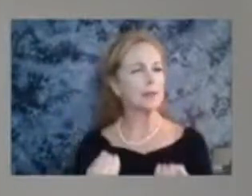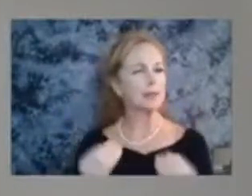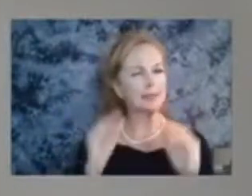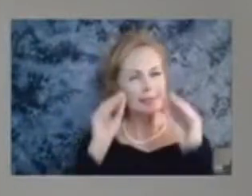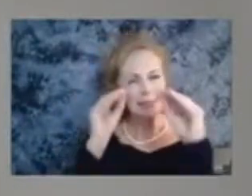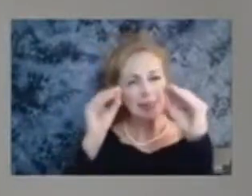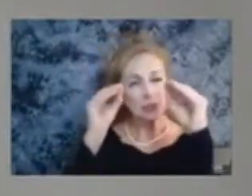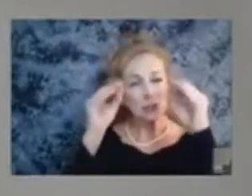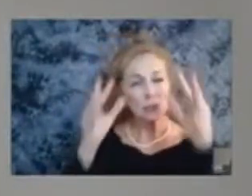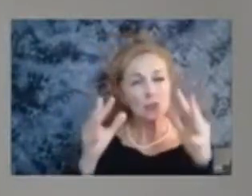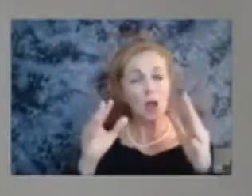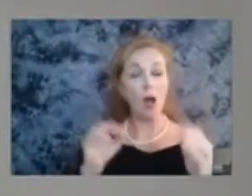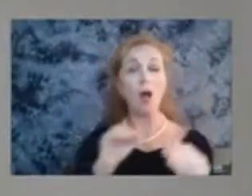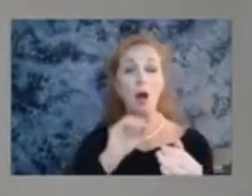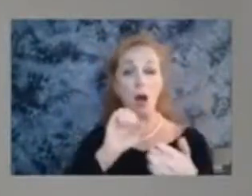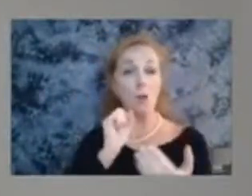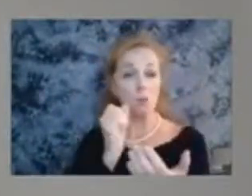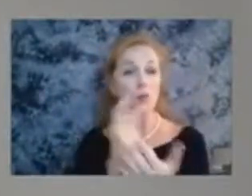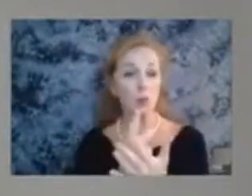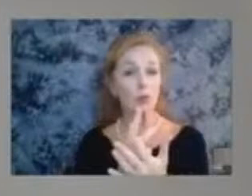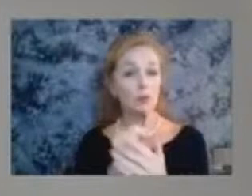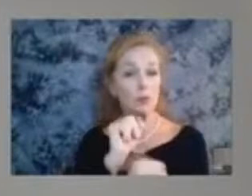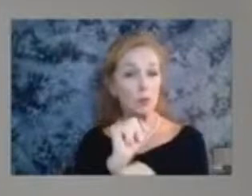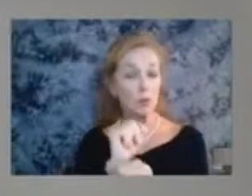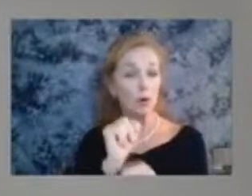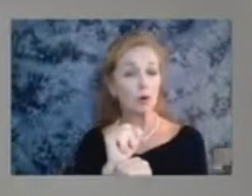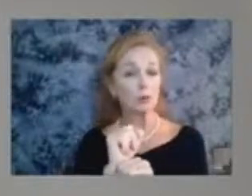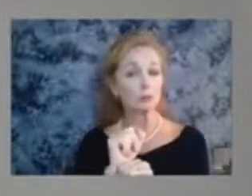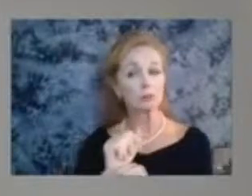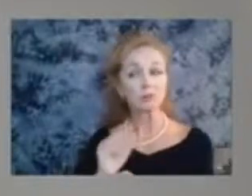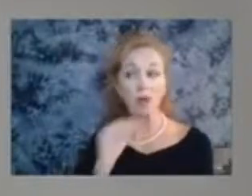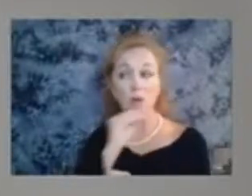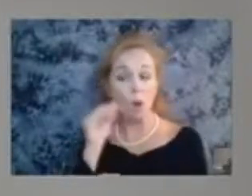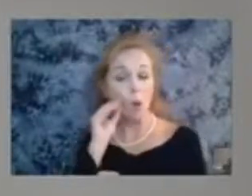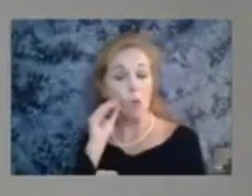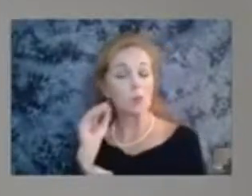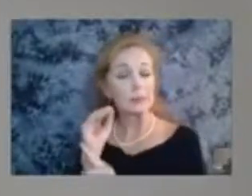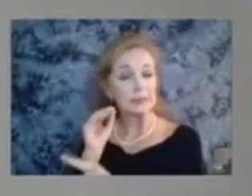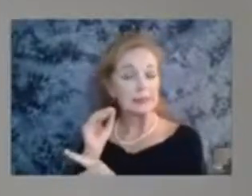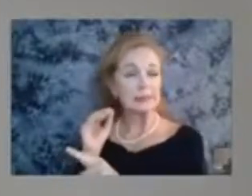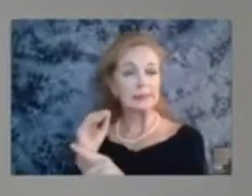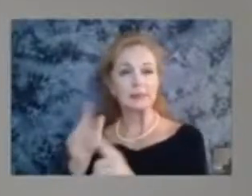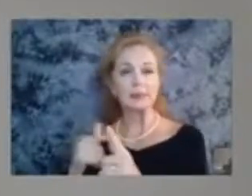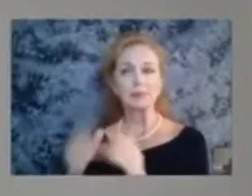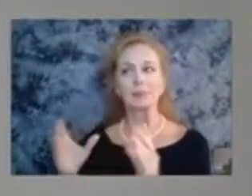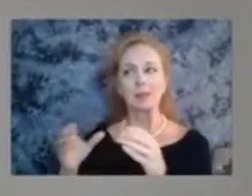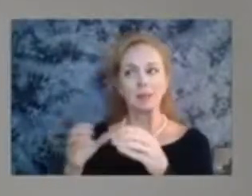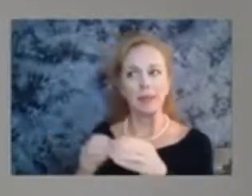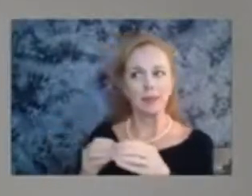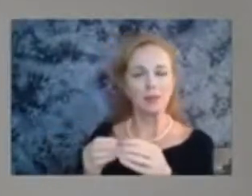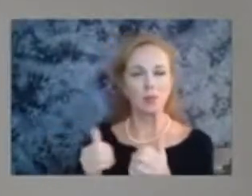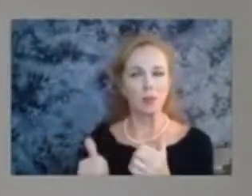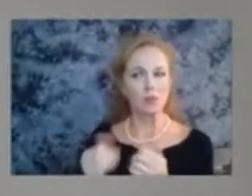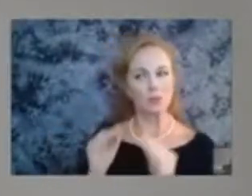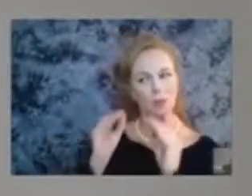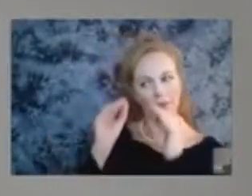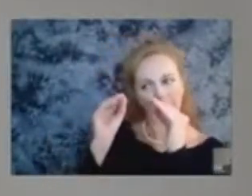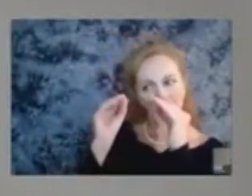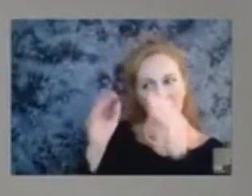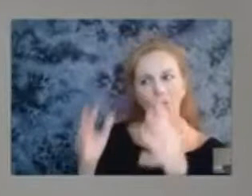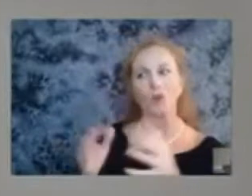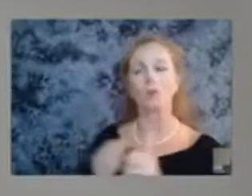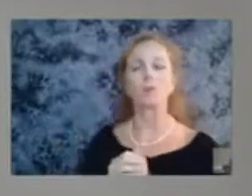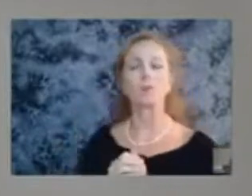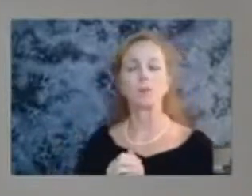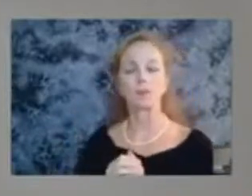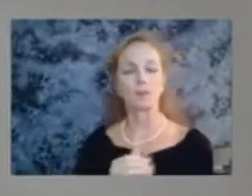remotely, and looking at basically several of those things in a combination together in which to inform. Okay, I appreciate that.